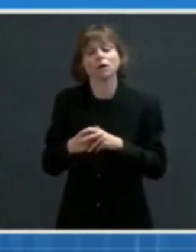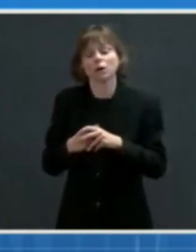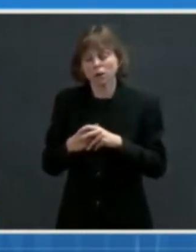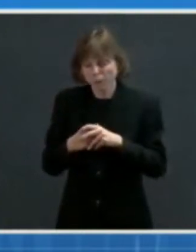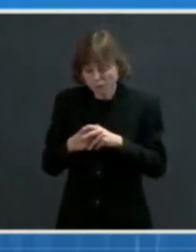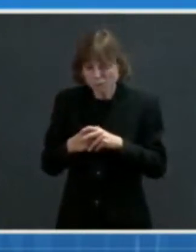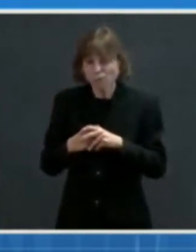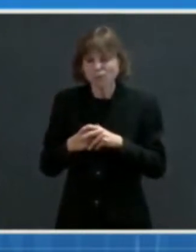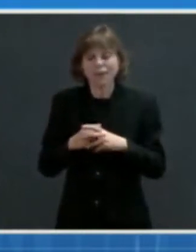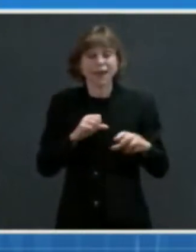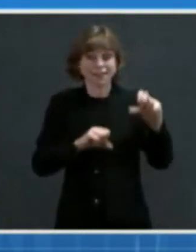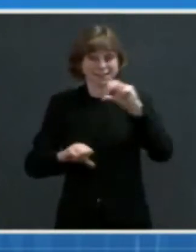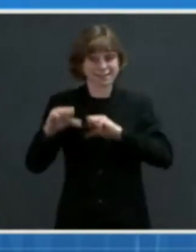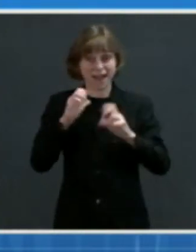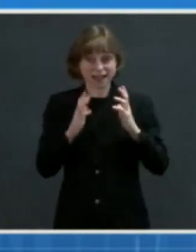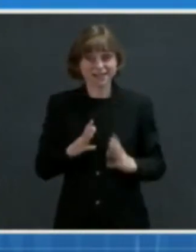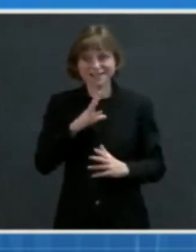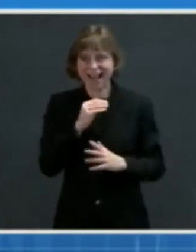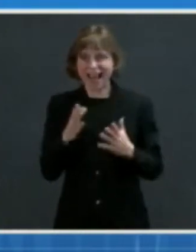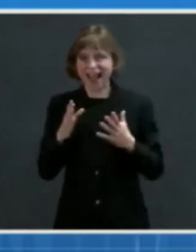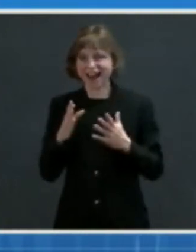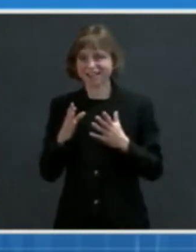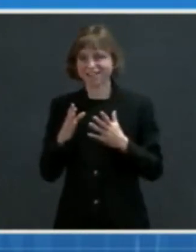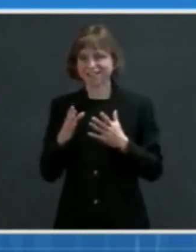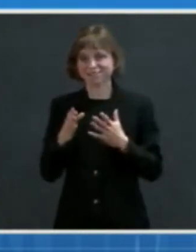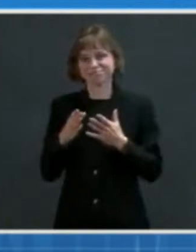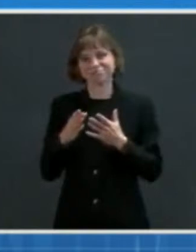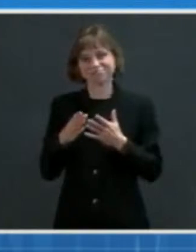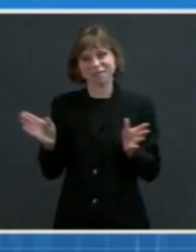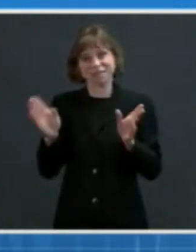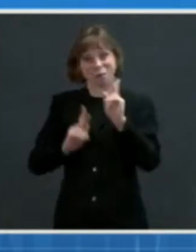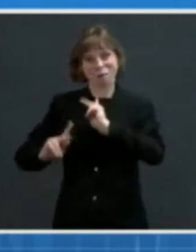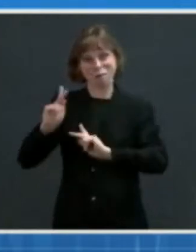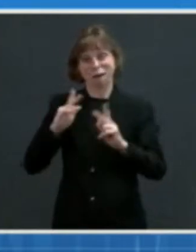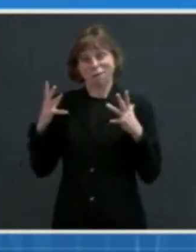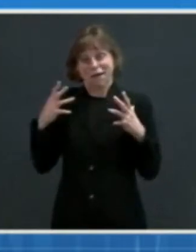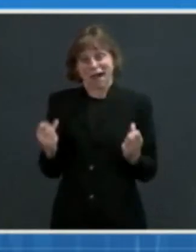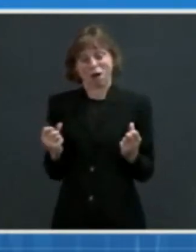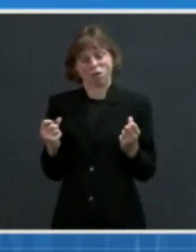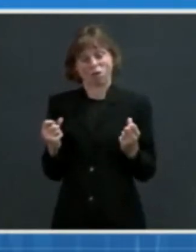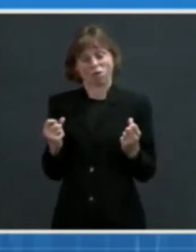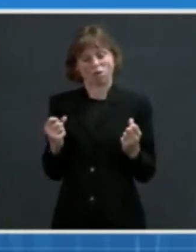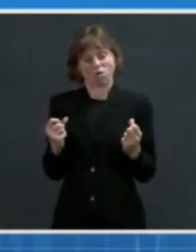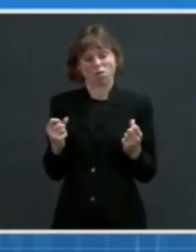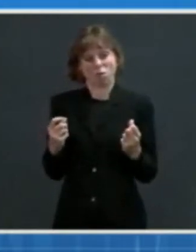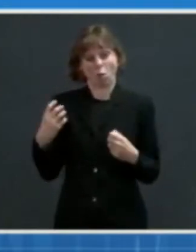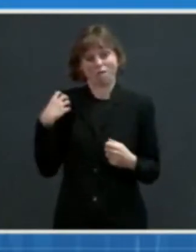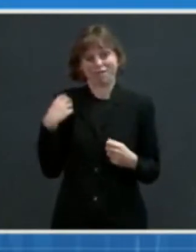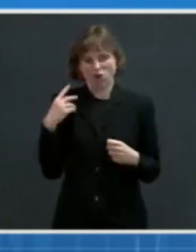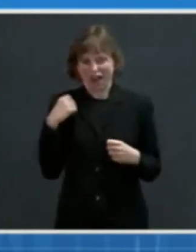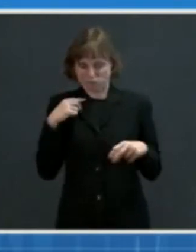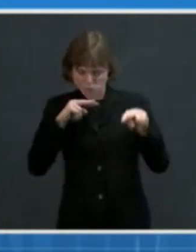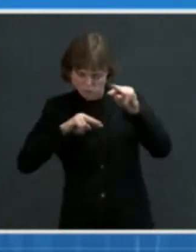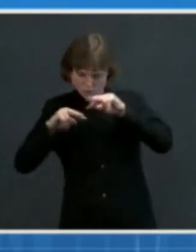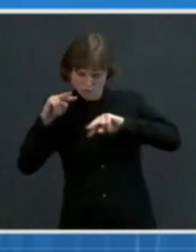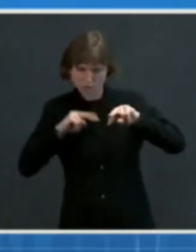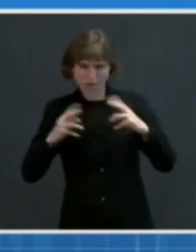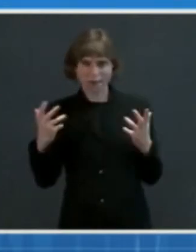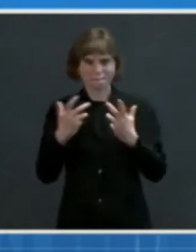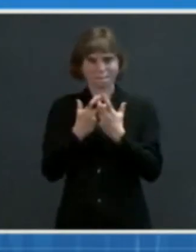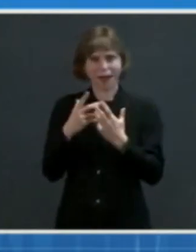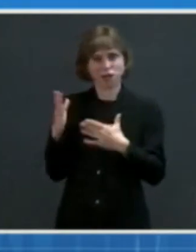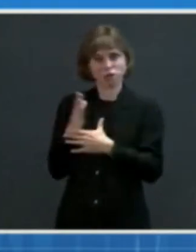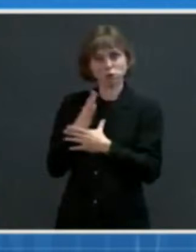health officials to take a close look at the match between the antibodies that are induced by the vaccine that you